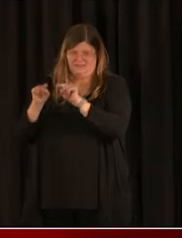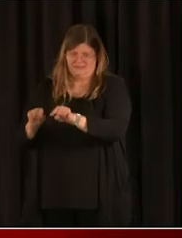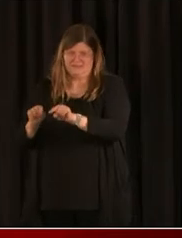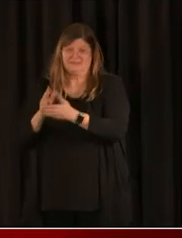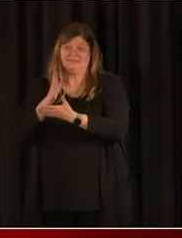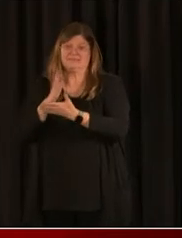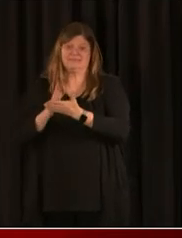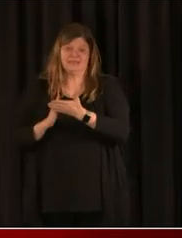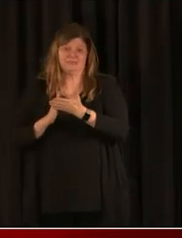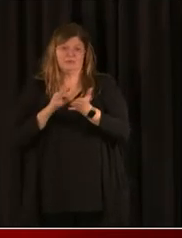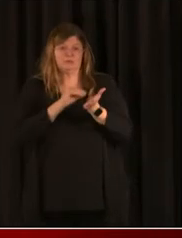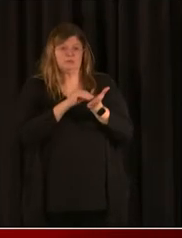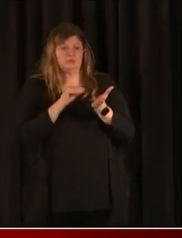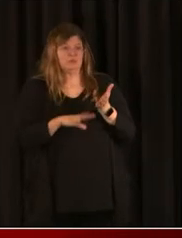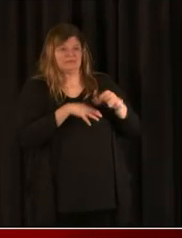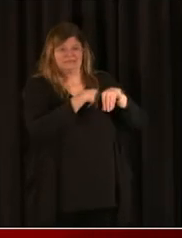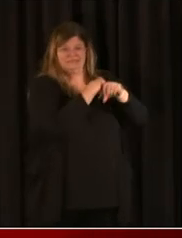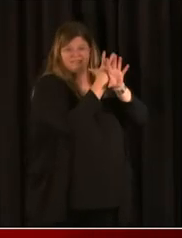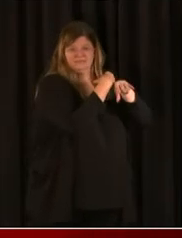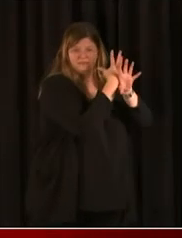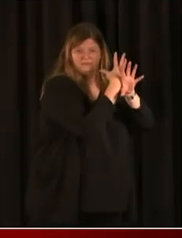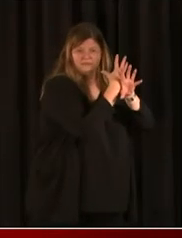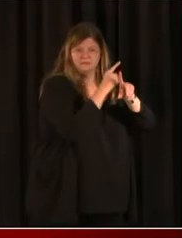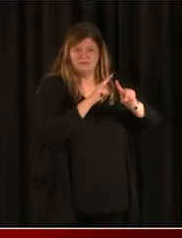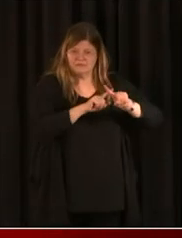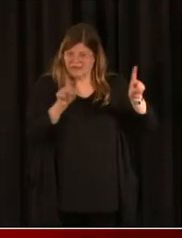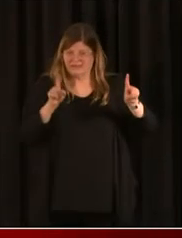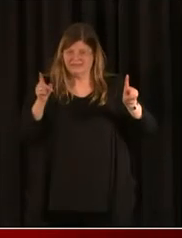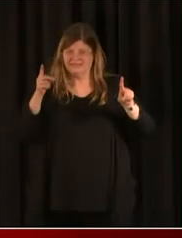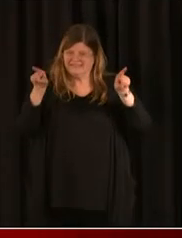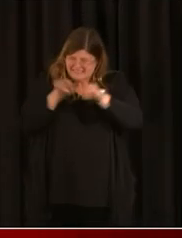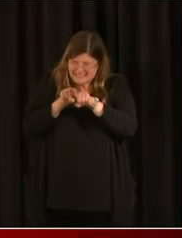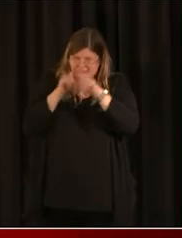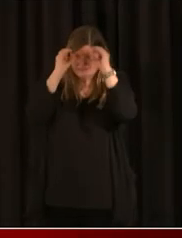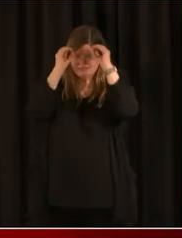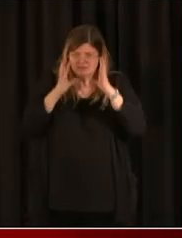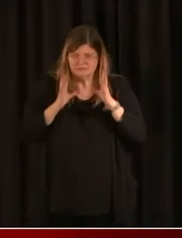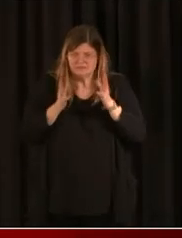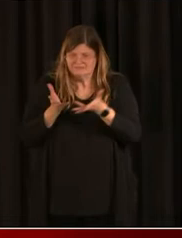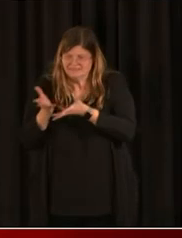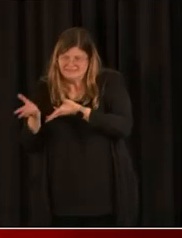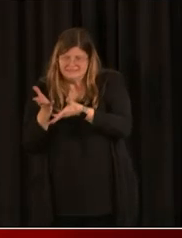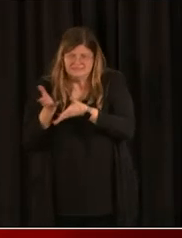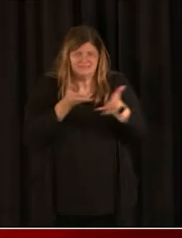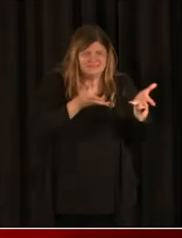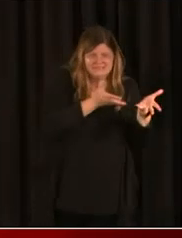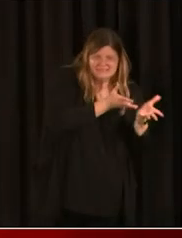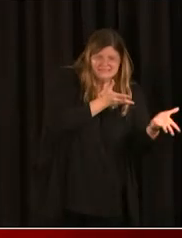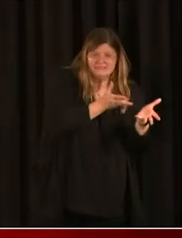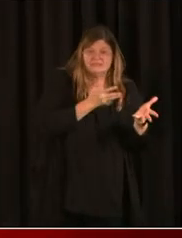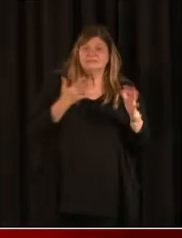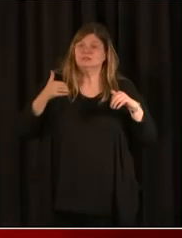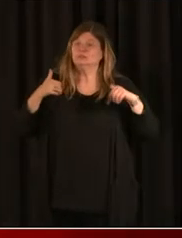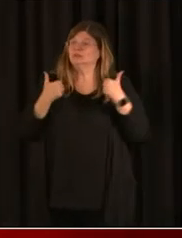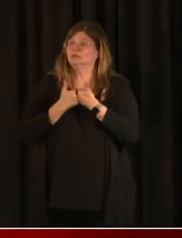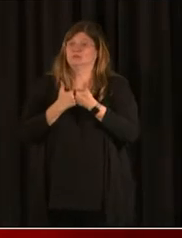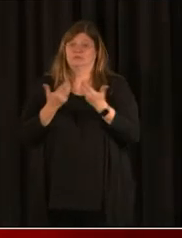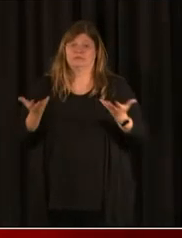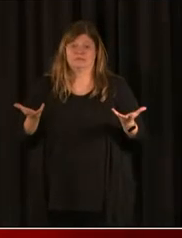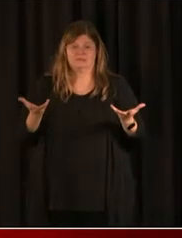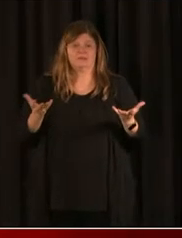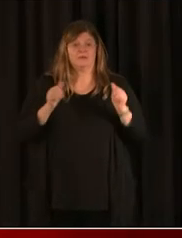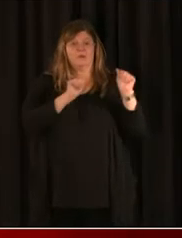some of those students are coming in person. Of course, one of the challenges that we will be working through as our